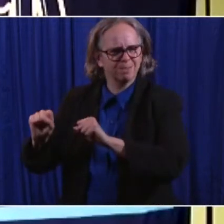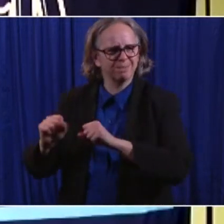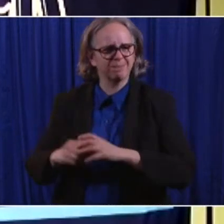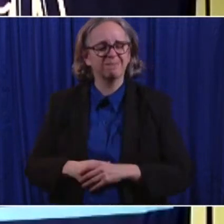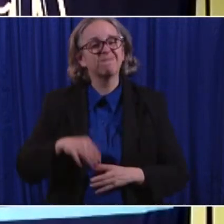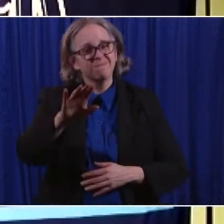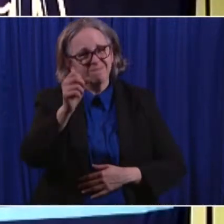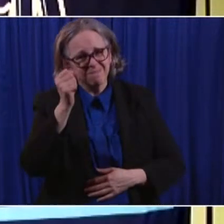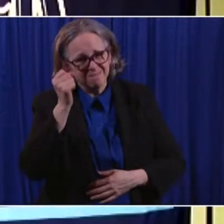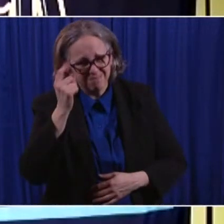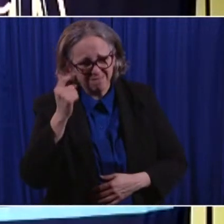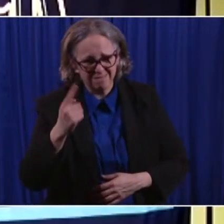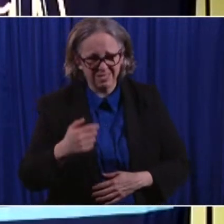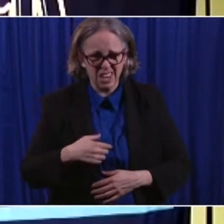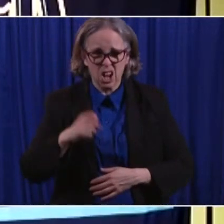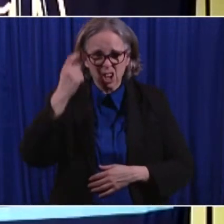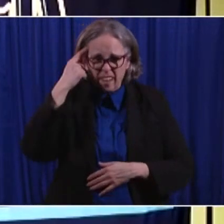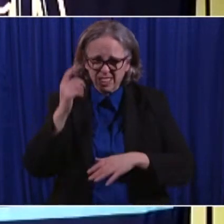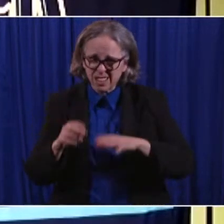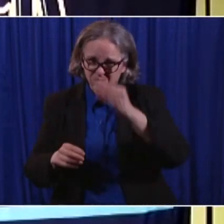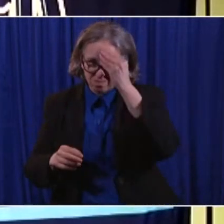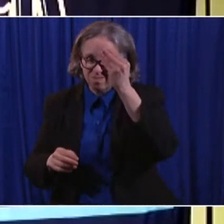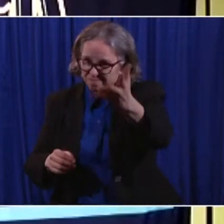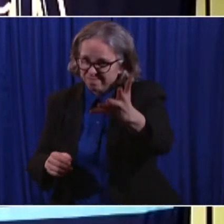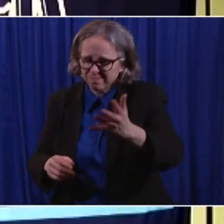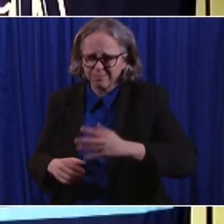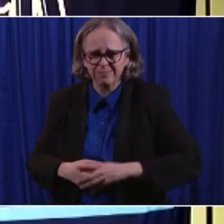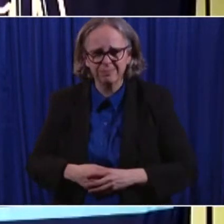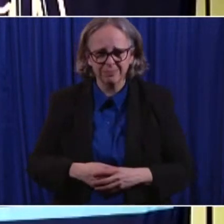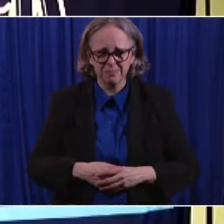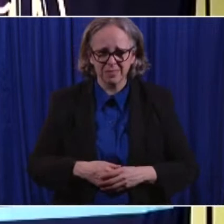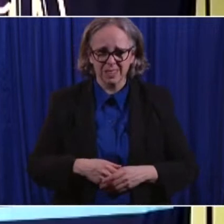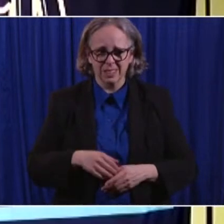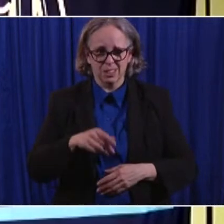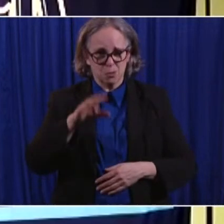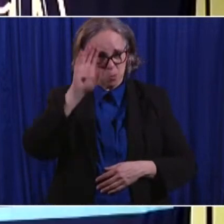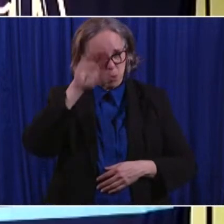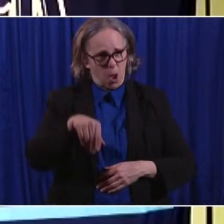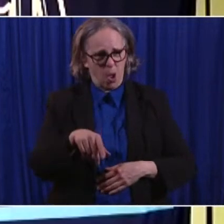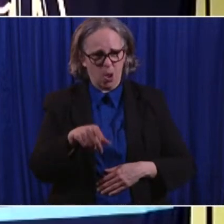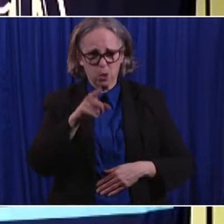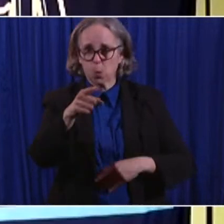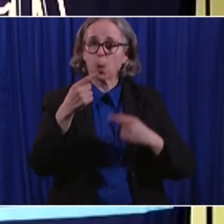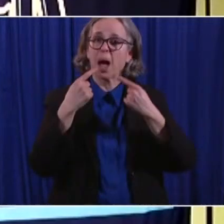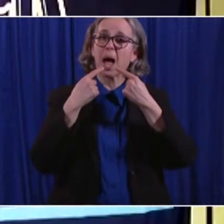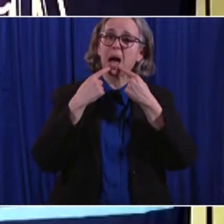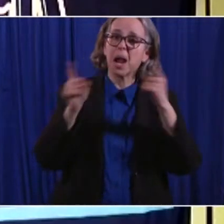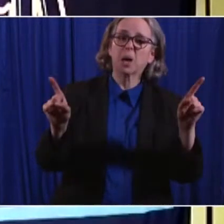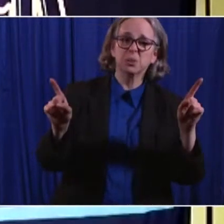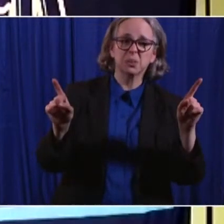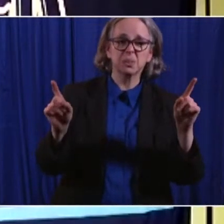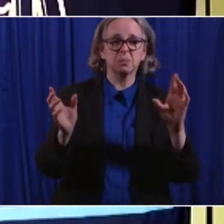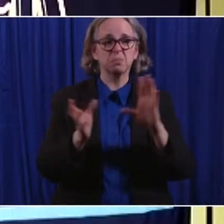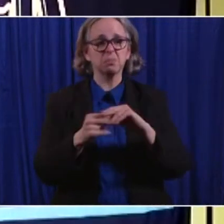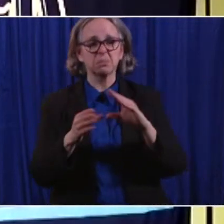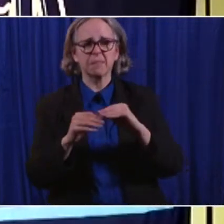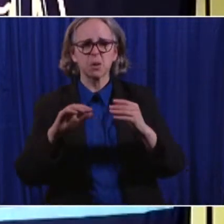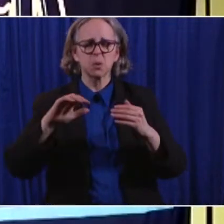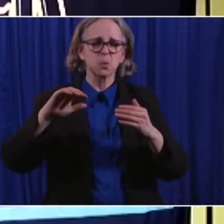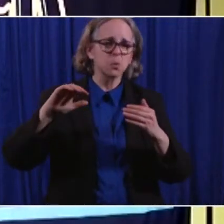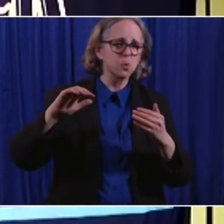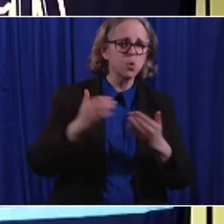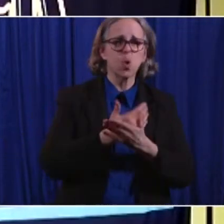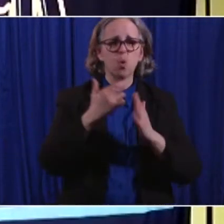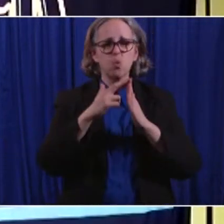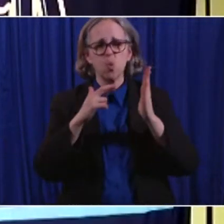announcement about the new quarantine rules for masked students as it relates to sports,